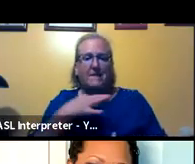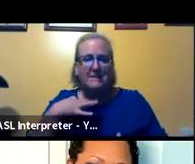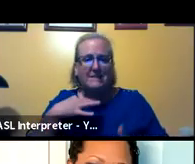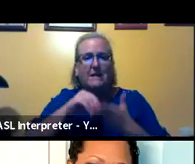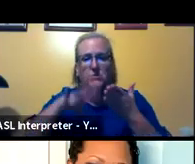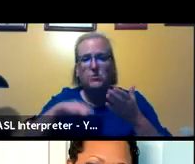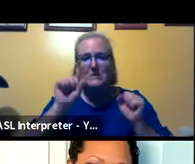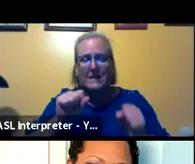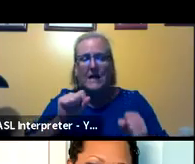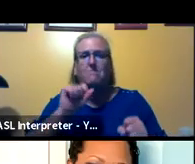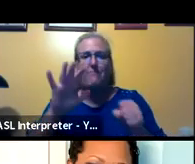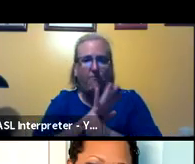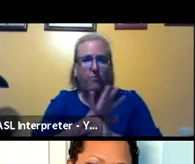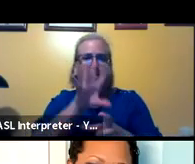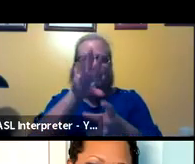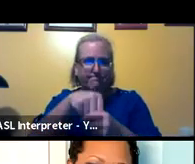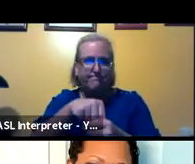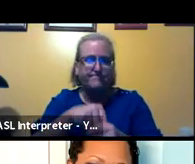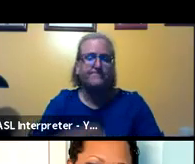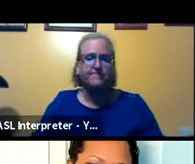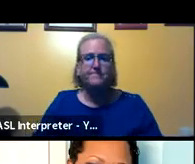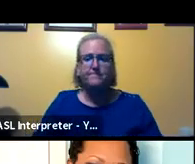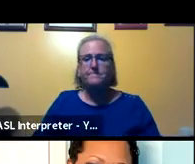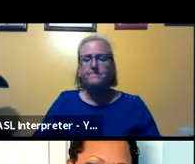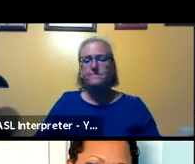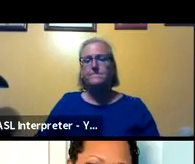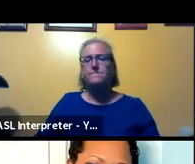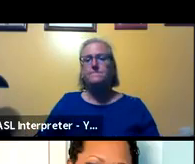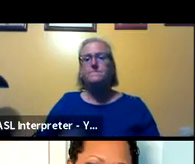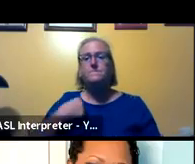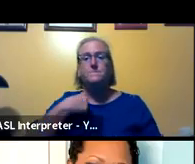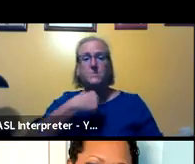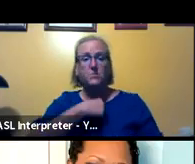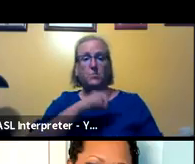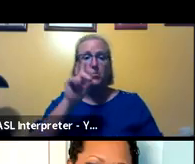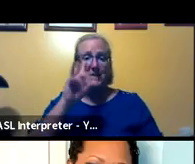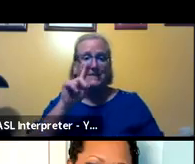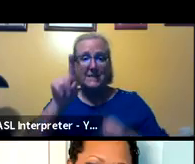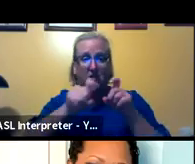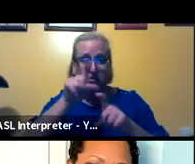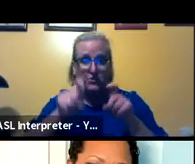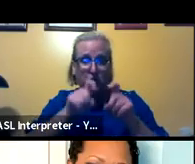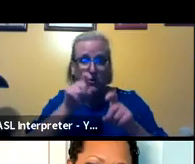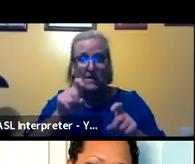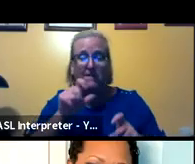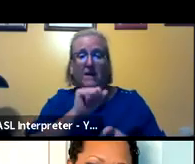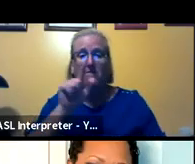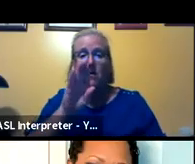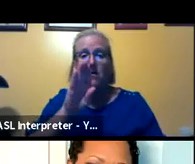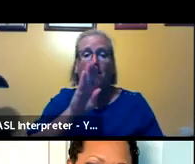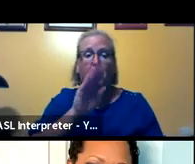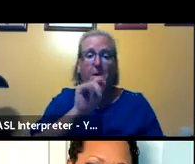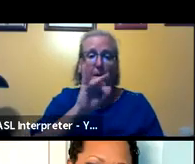the activities they desire. We conducted a survey of all the Bayard, Bancroft, and Stubbs staff, and